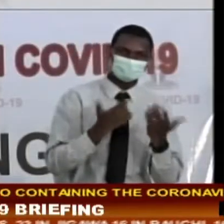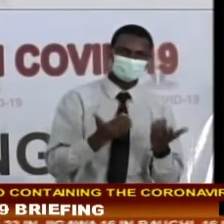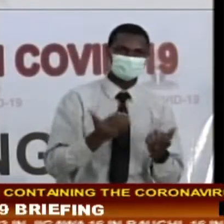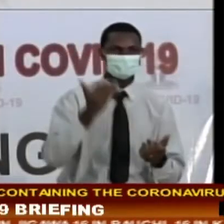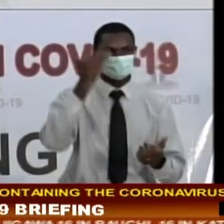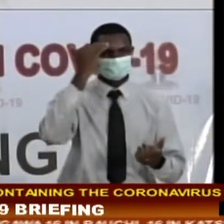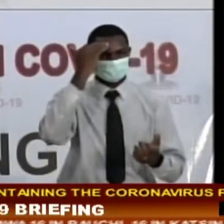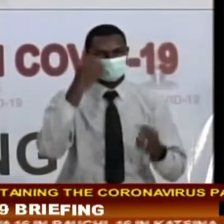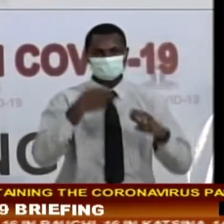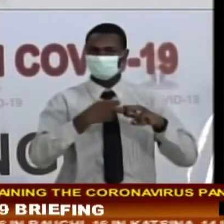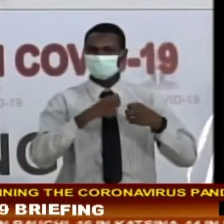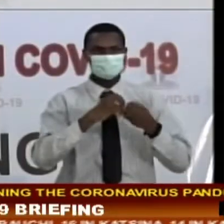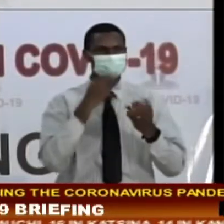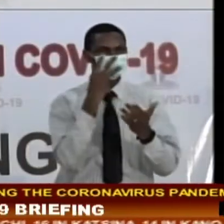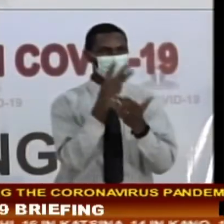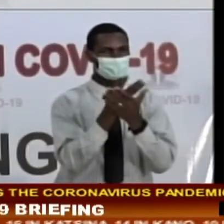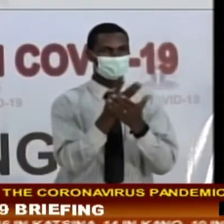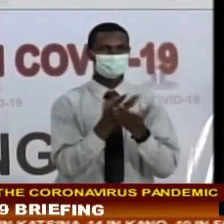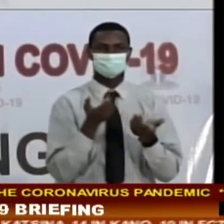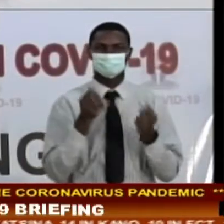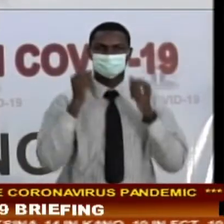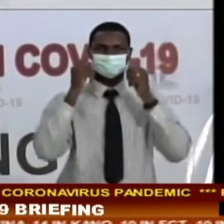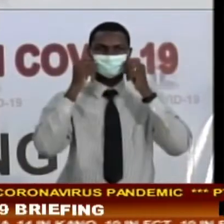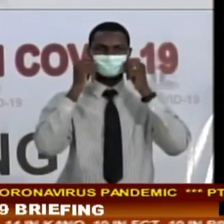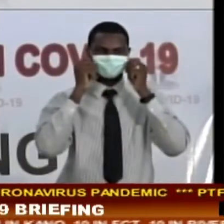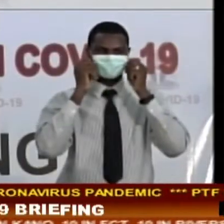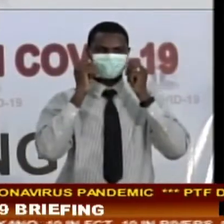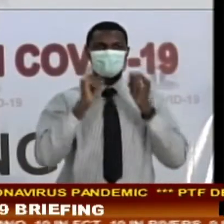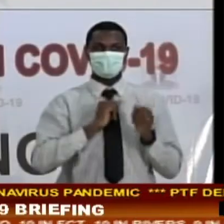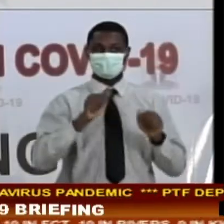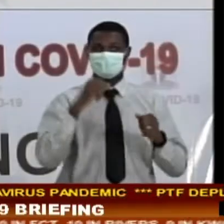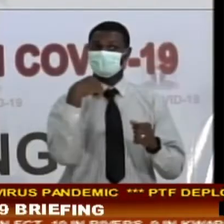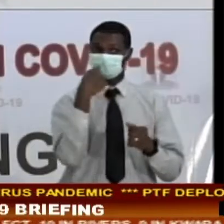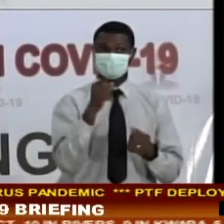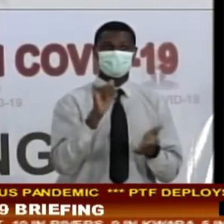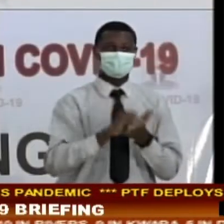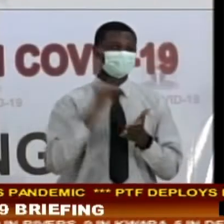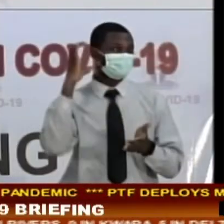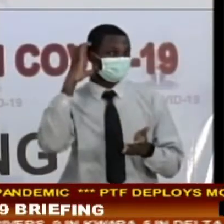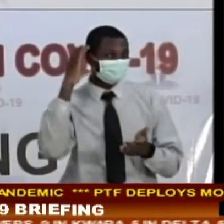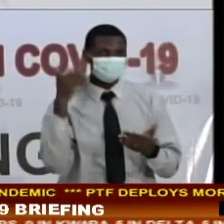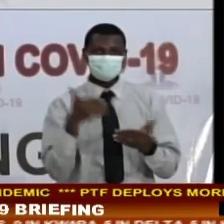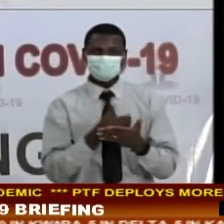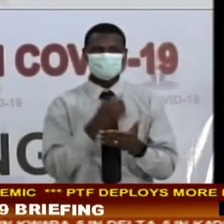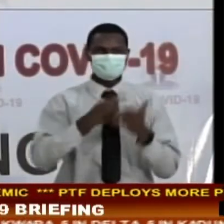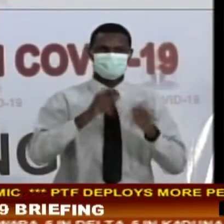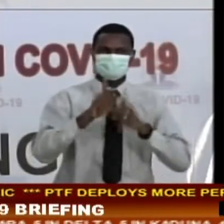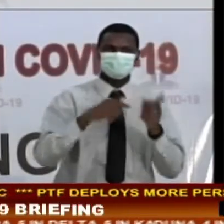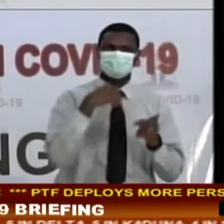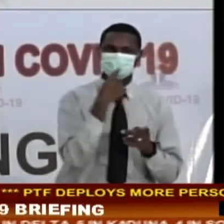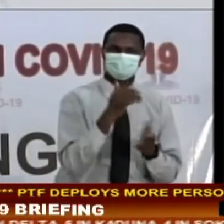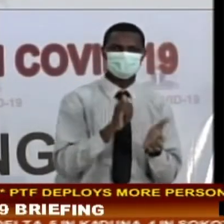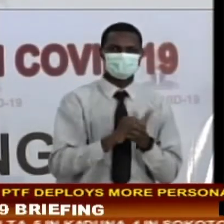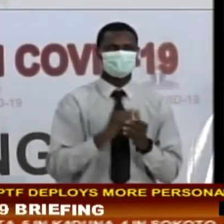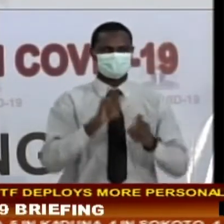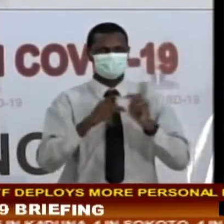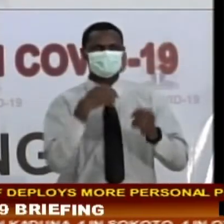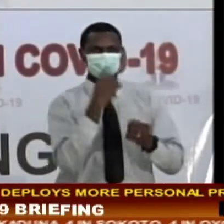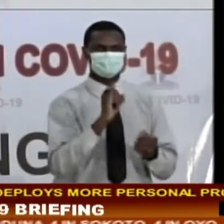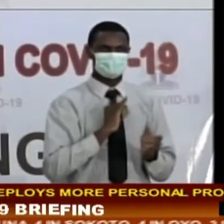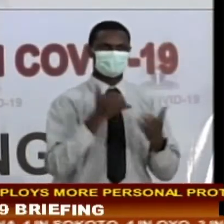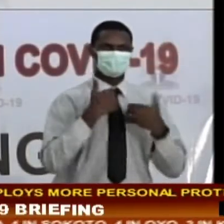protocol but I can I can tell you that I get letters on a daily basis telling me that I have this invention this afternoon